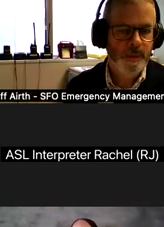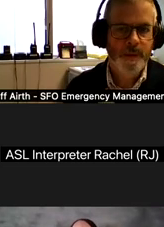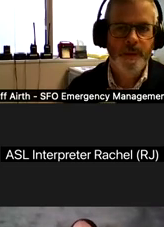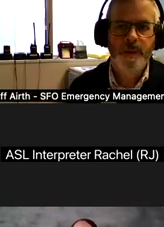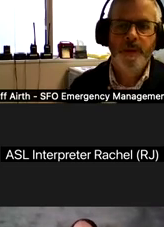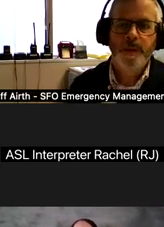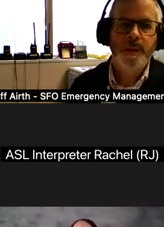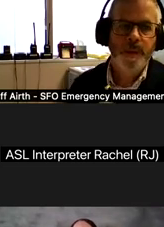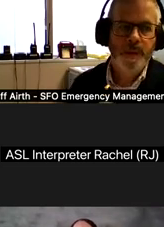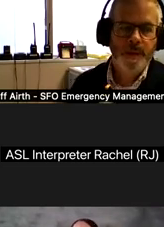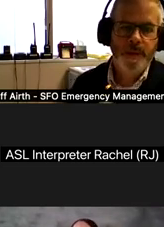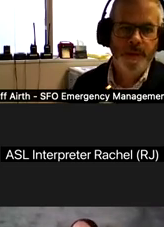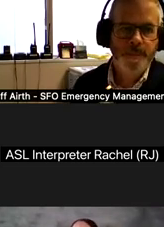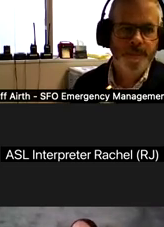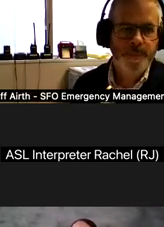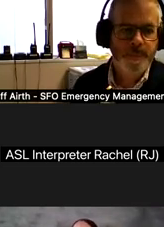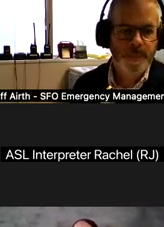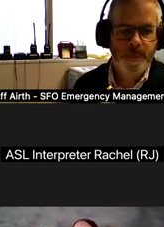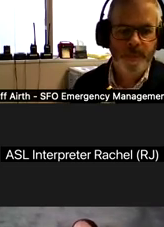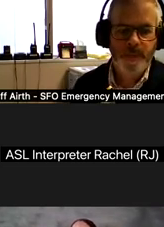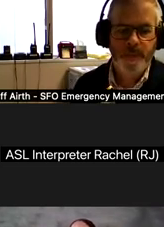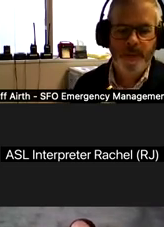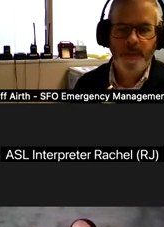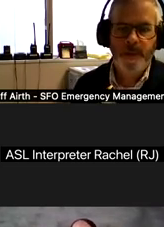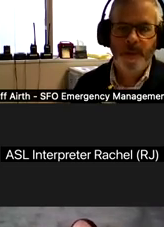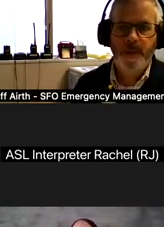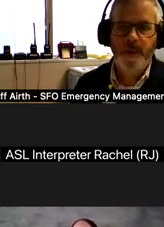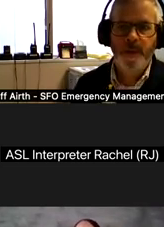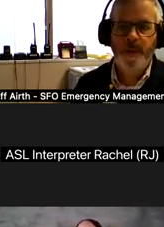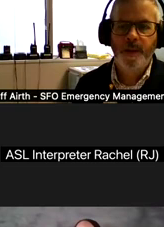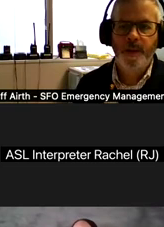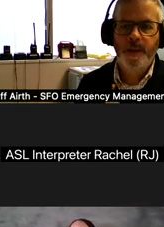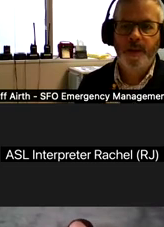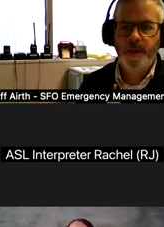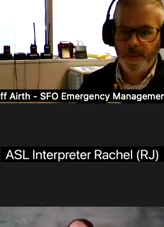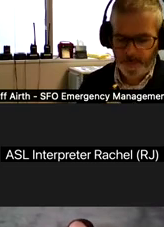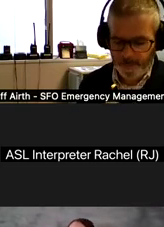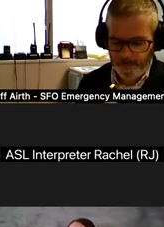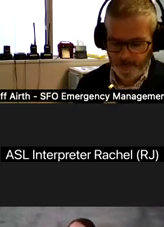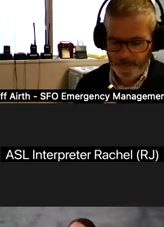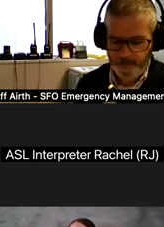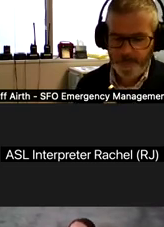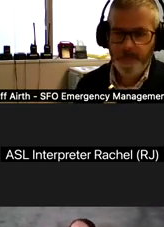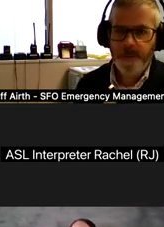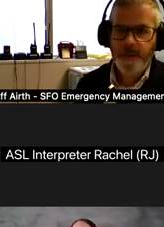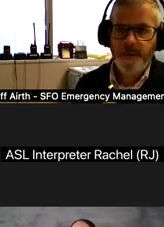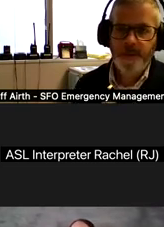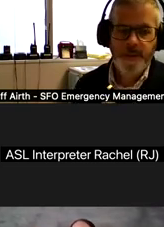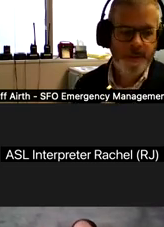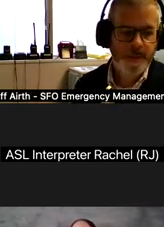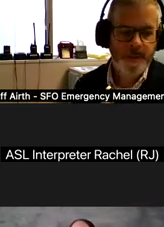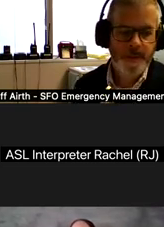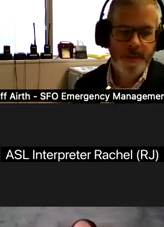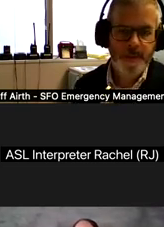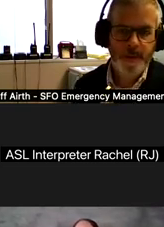It is possible to do this presentation in 30 to 40 minutes as well, just running through it more quickly without pausing and